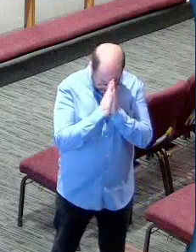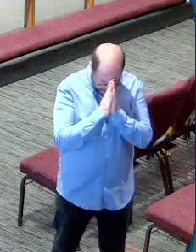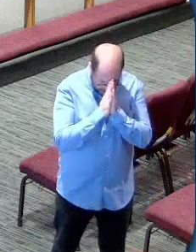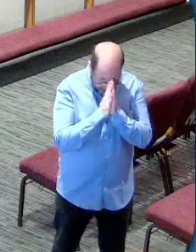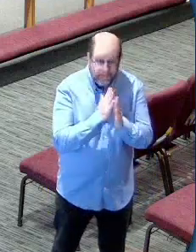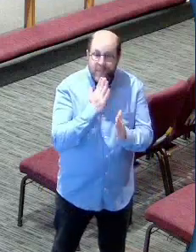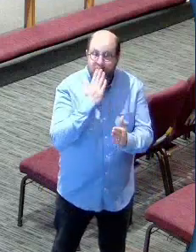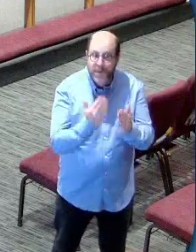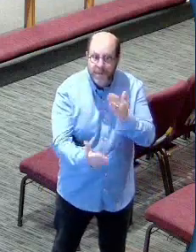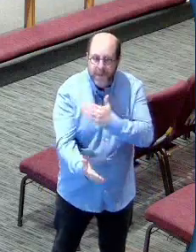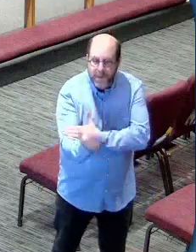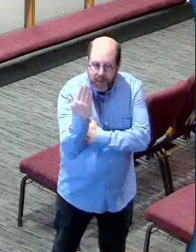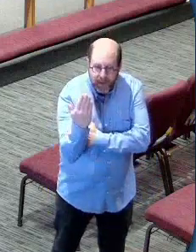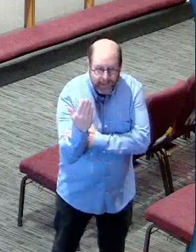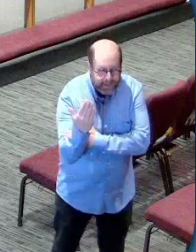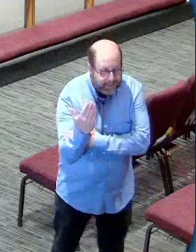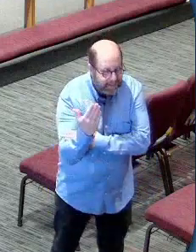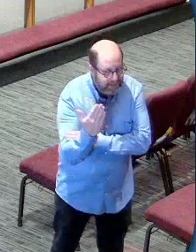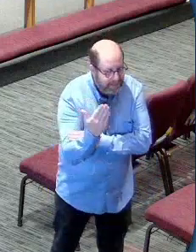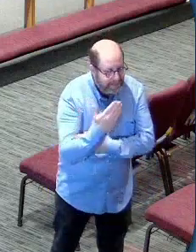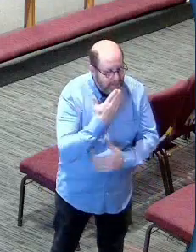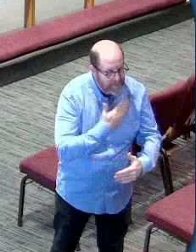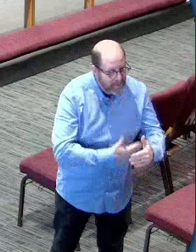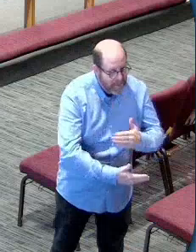Good morning.